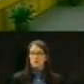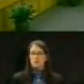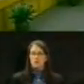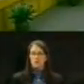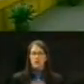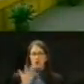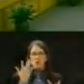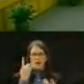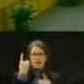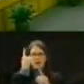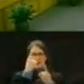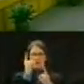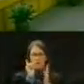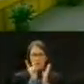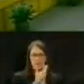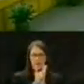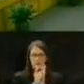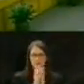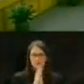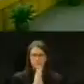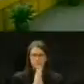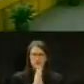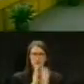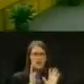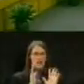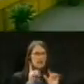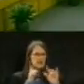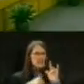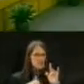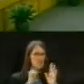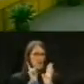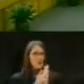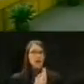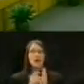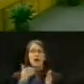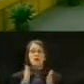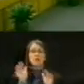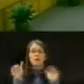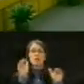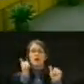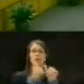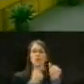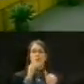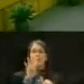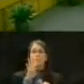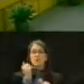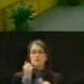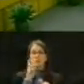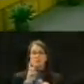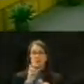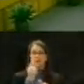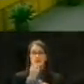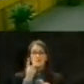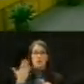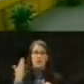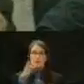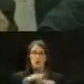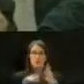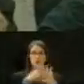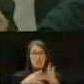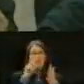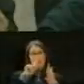me just remind everybody, it's 4:16. We've got a couple more items on the agenda. We're supposed to start zonings at 4, so if we can try to move